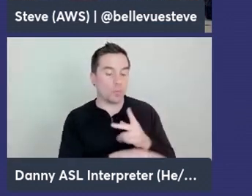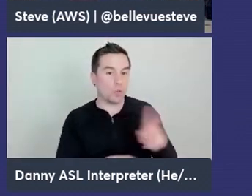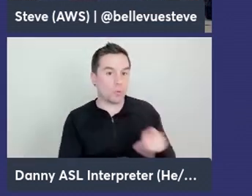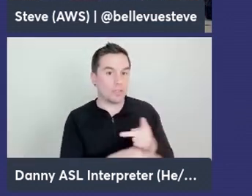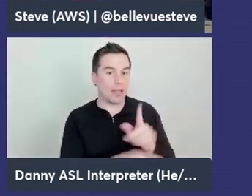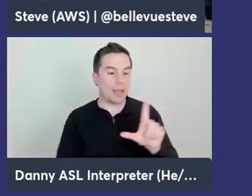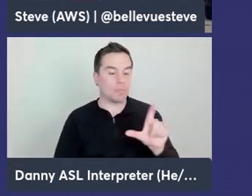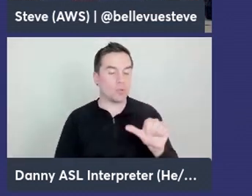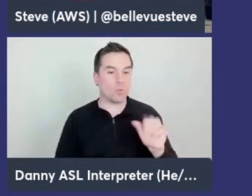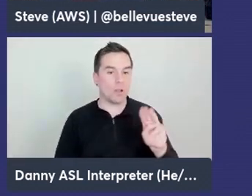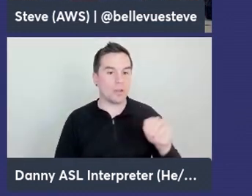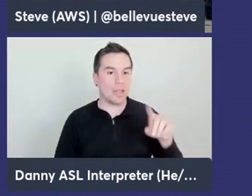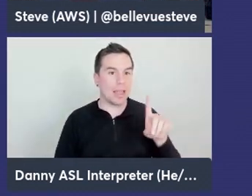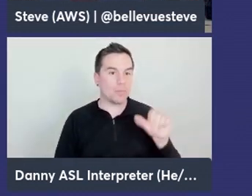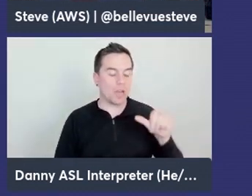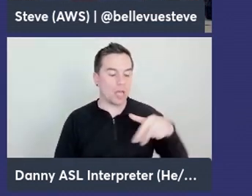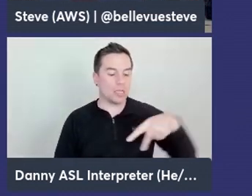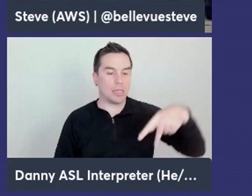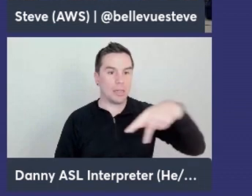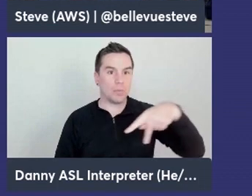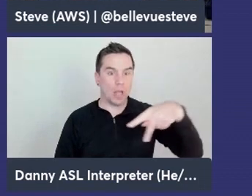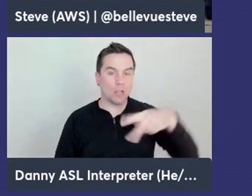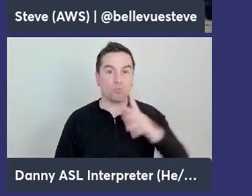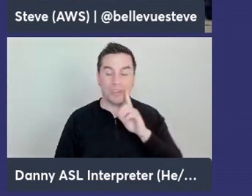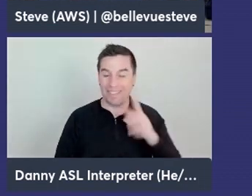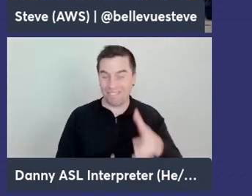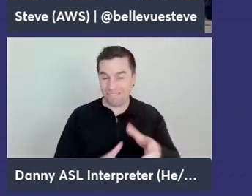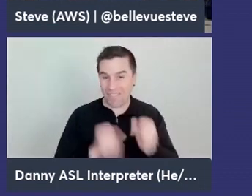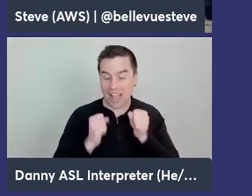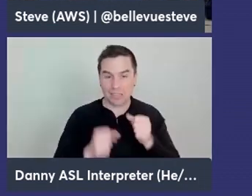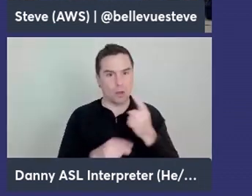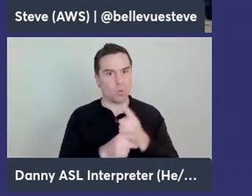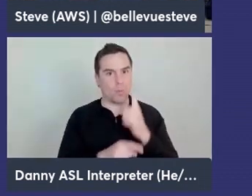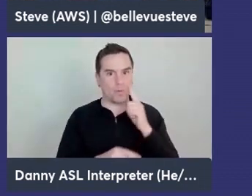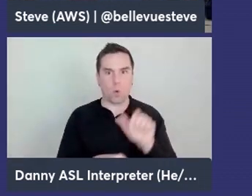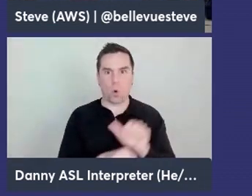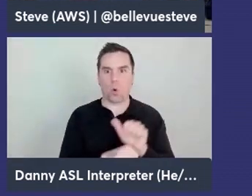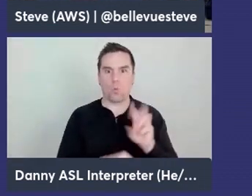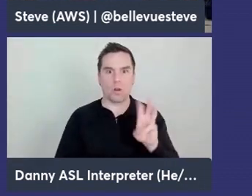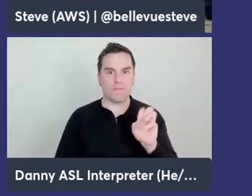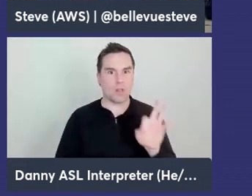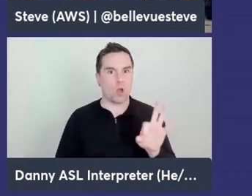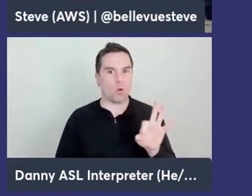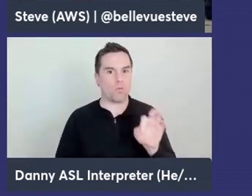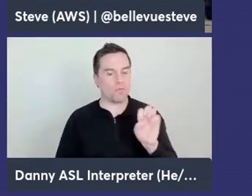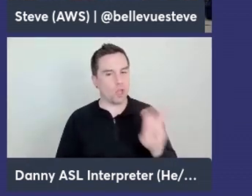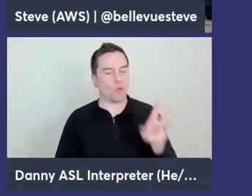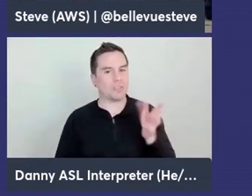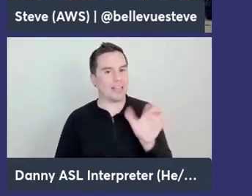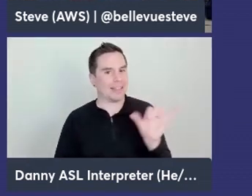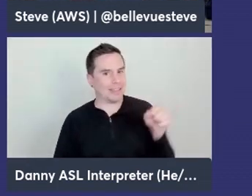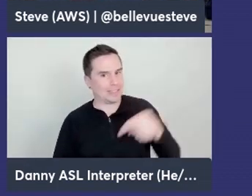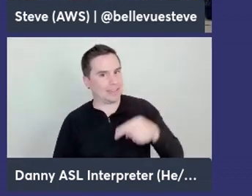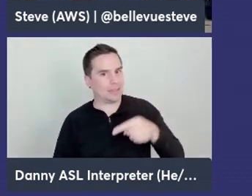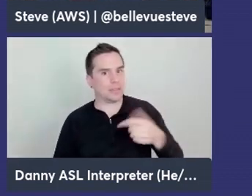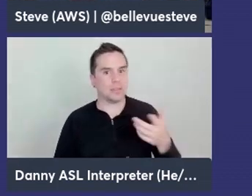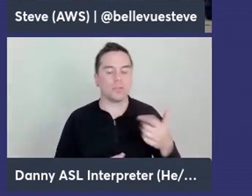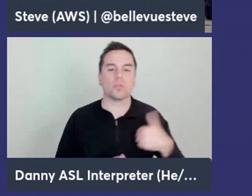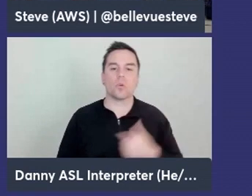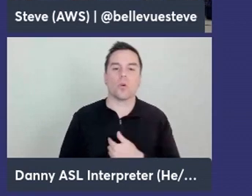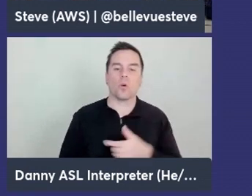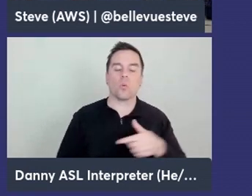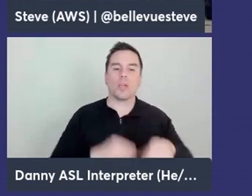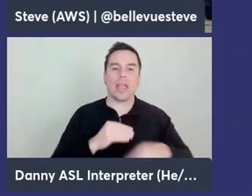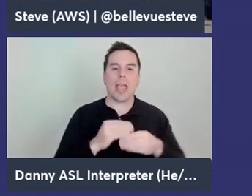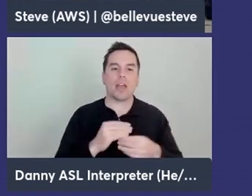and really appropriate for certain workflows like this. And then we'll take a look at this. We actually added auto test report